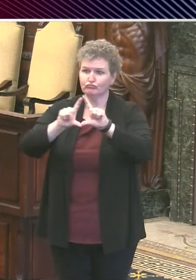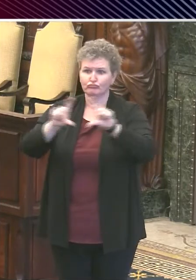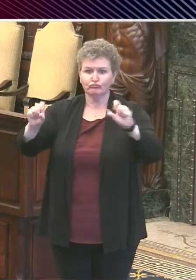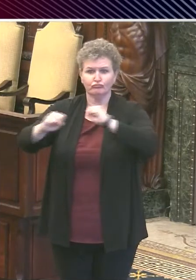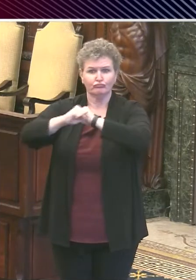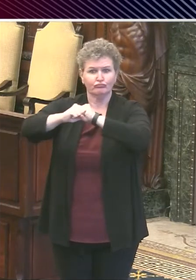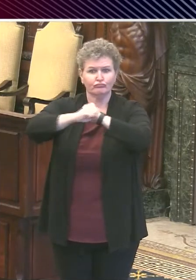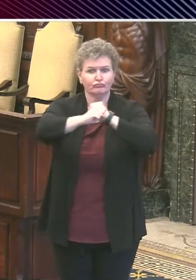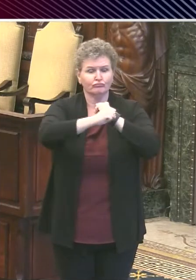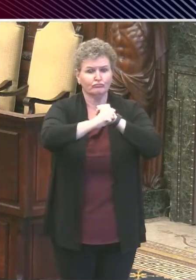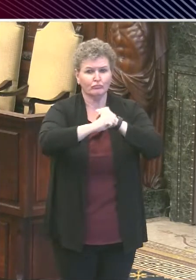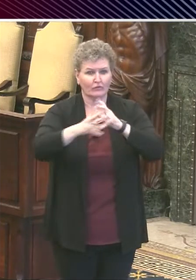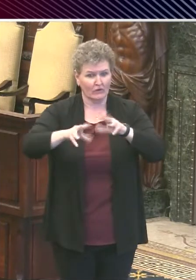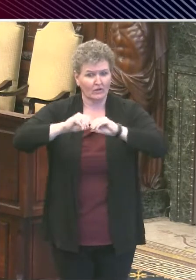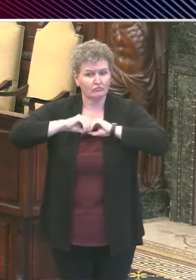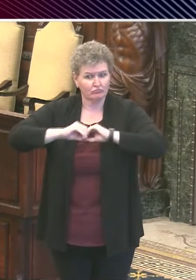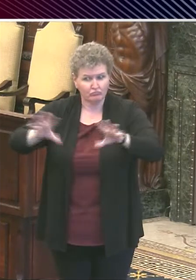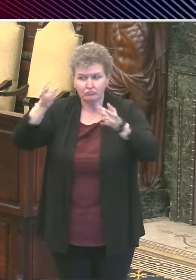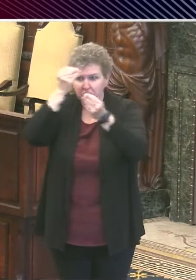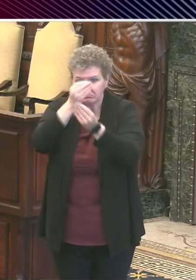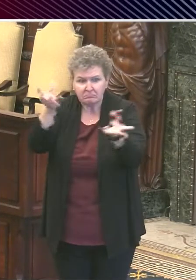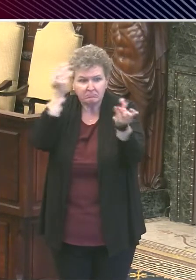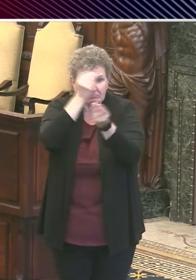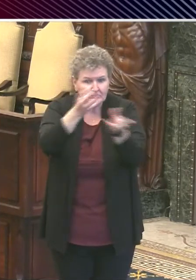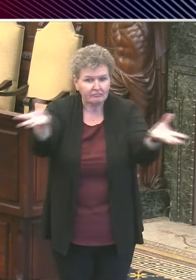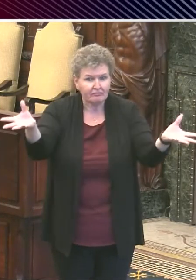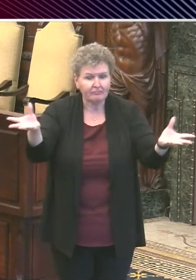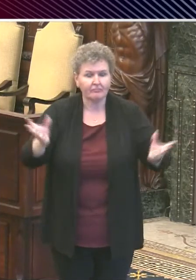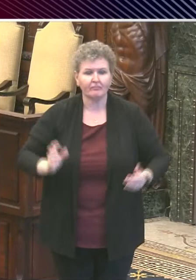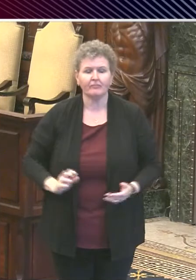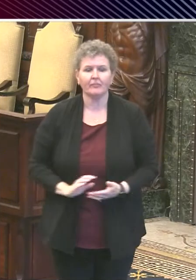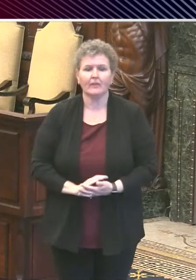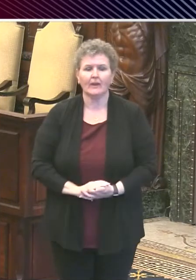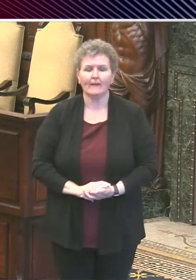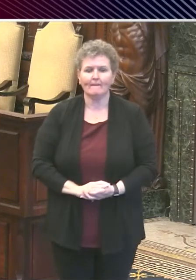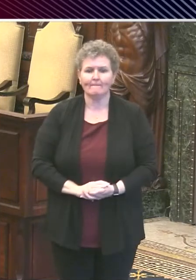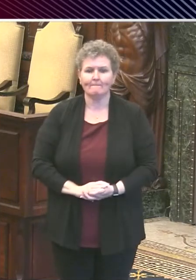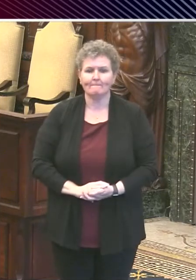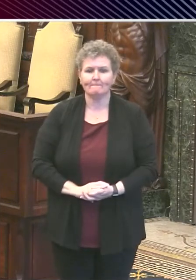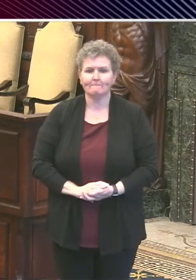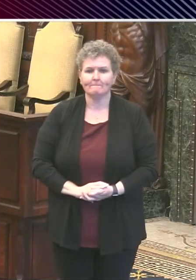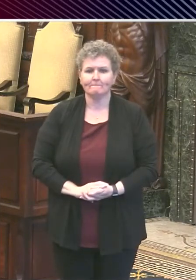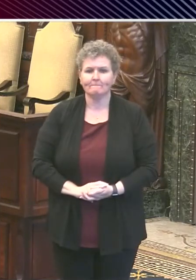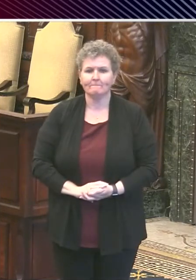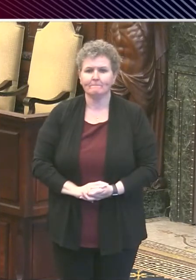masks, are you considering fining people, issuing them fines for not